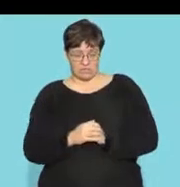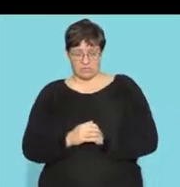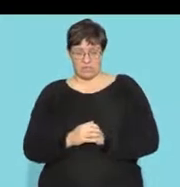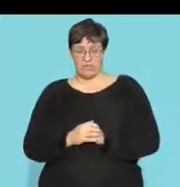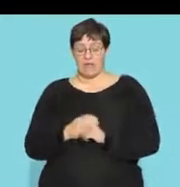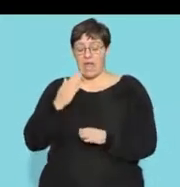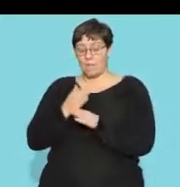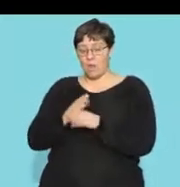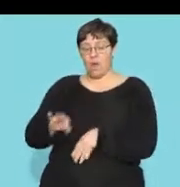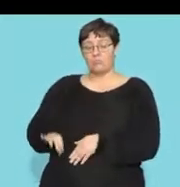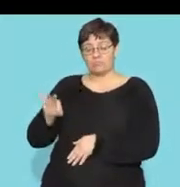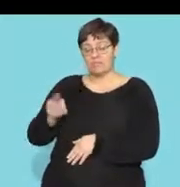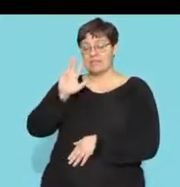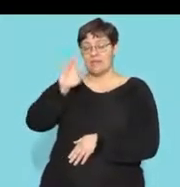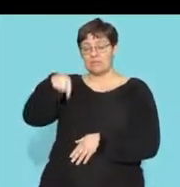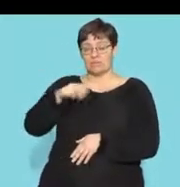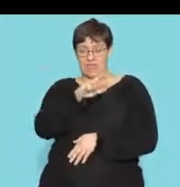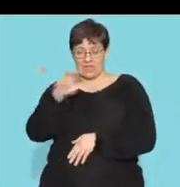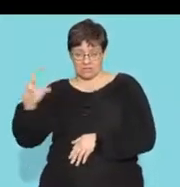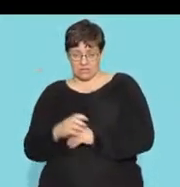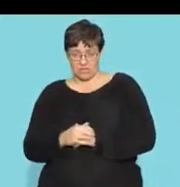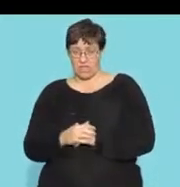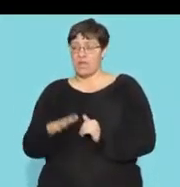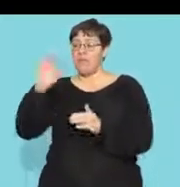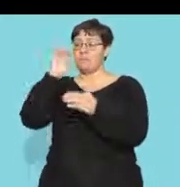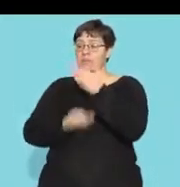was 9,800, and the deductions was